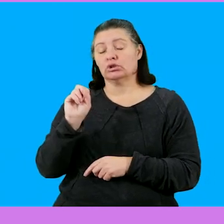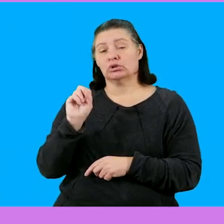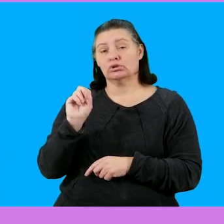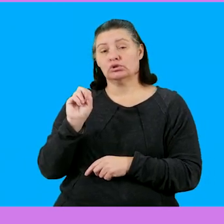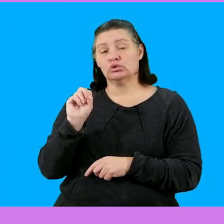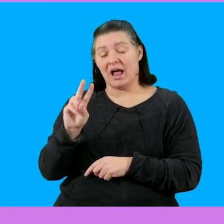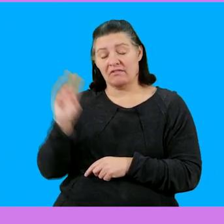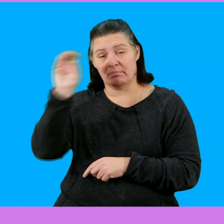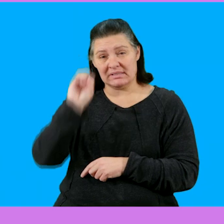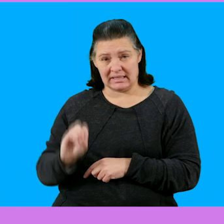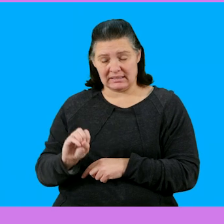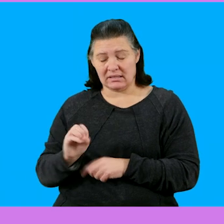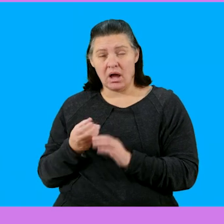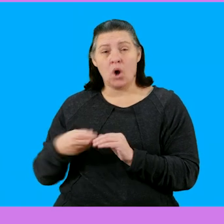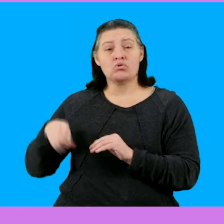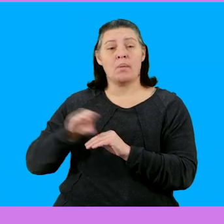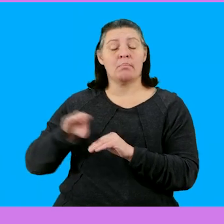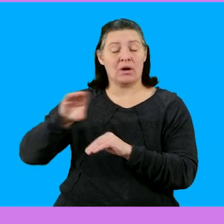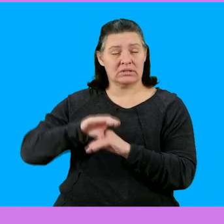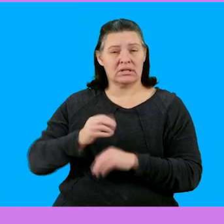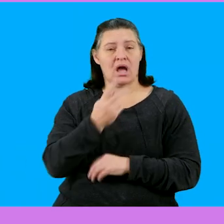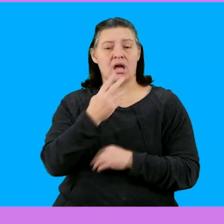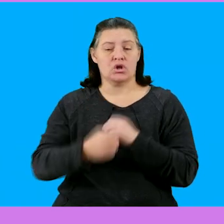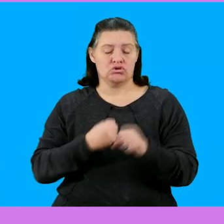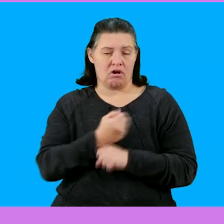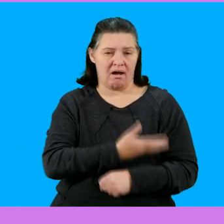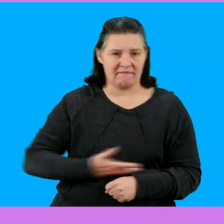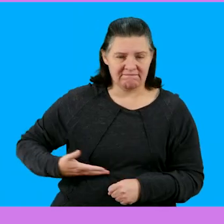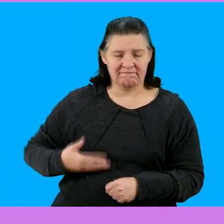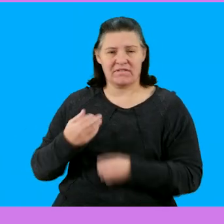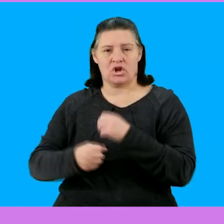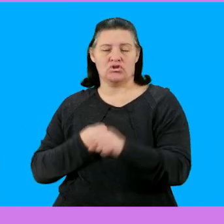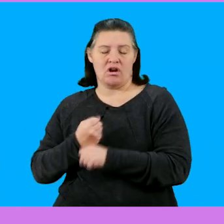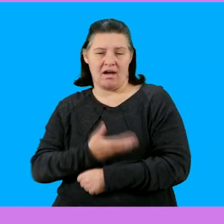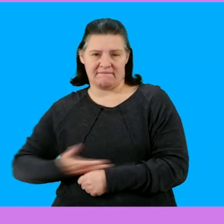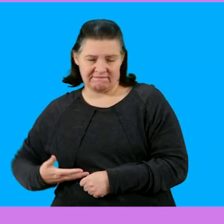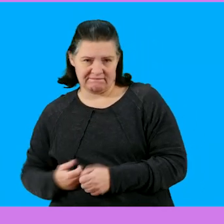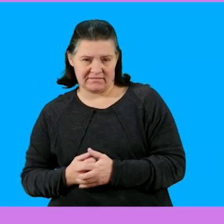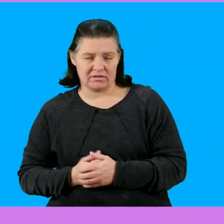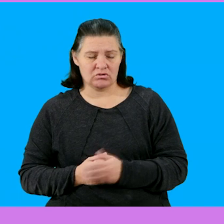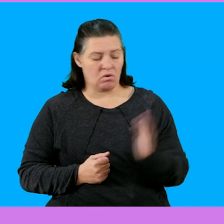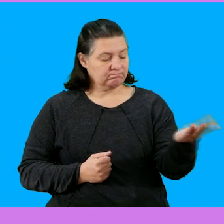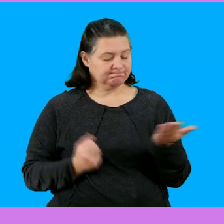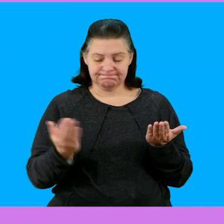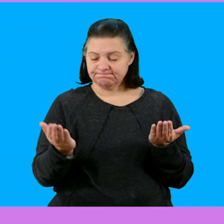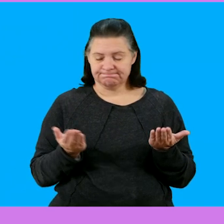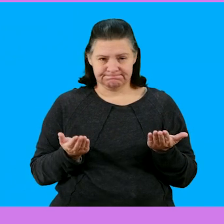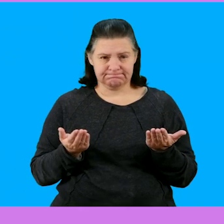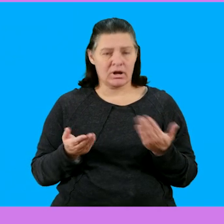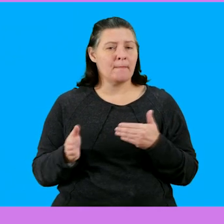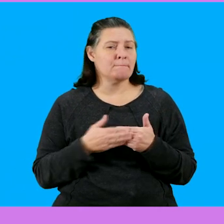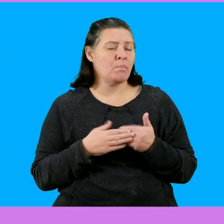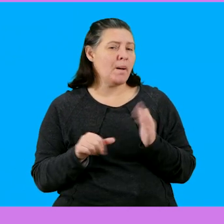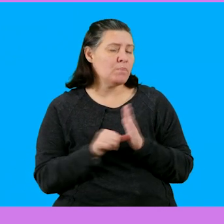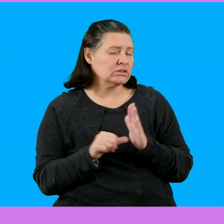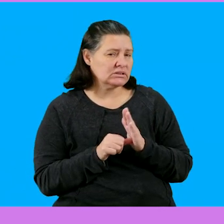12% per annum, compounded half yearly. So there we have the 2 offers available to Tapelo. What else is